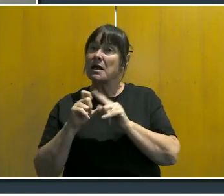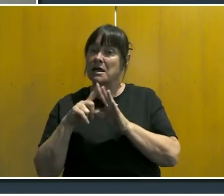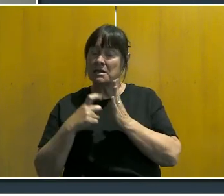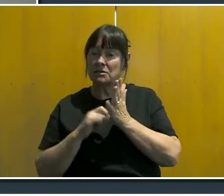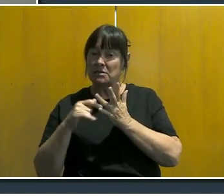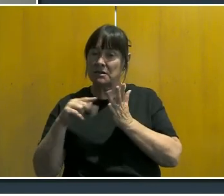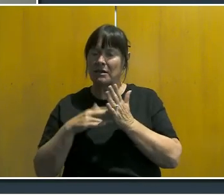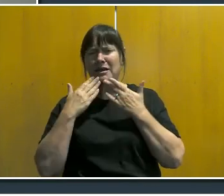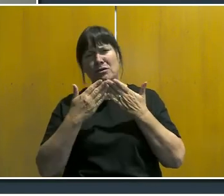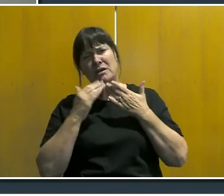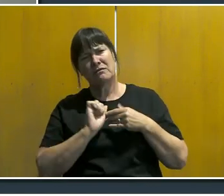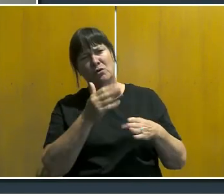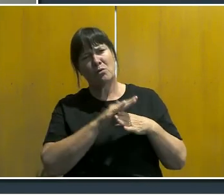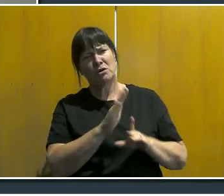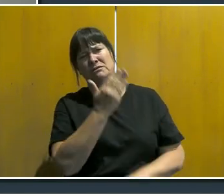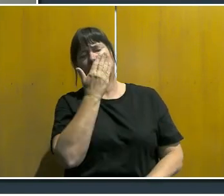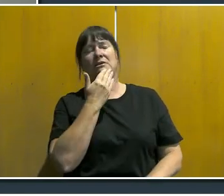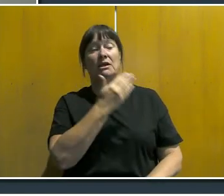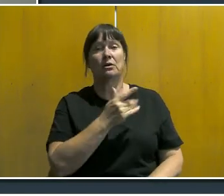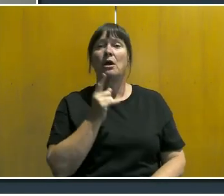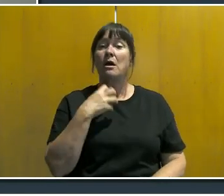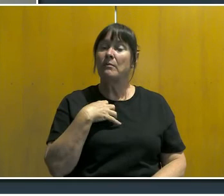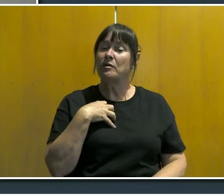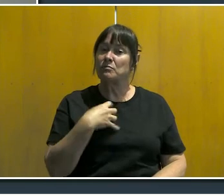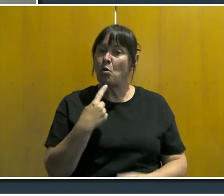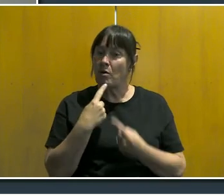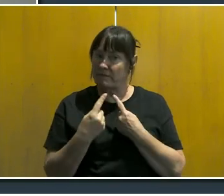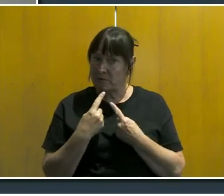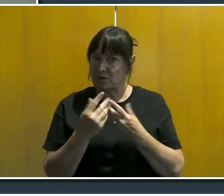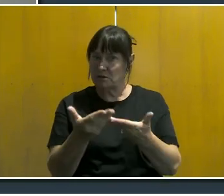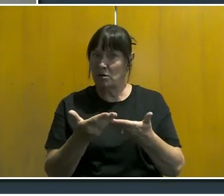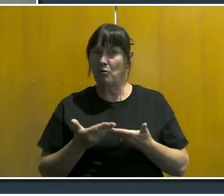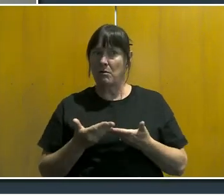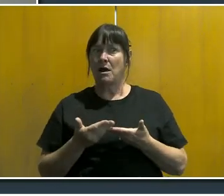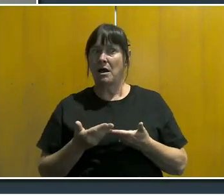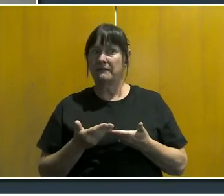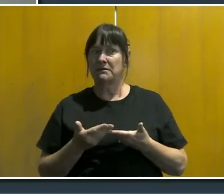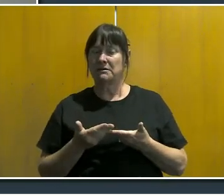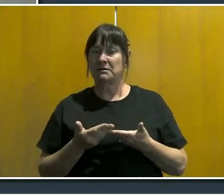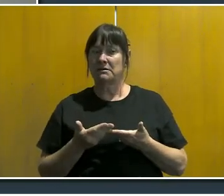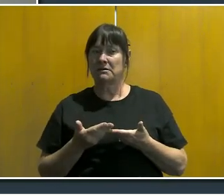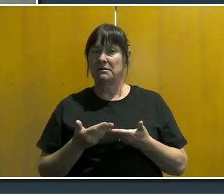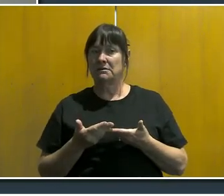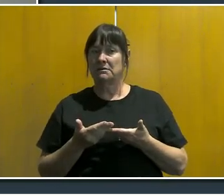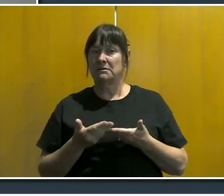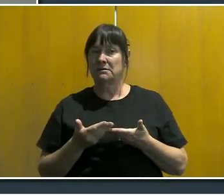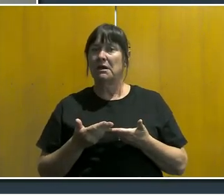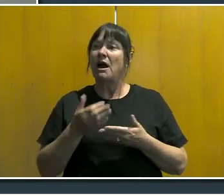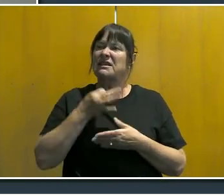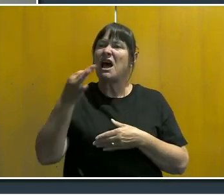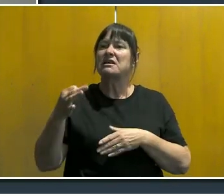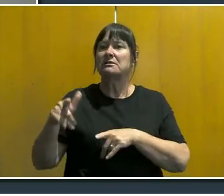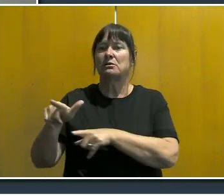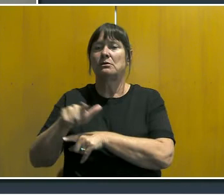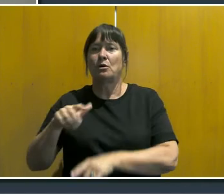appreciate that. There was some more material that came through afterwards, which was subject to a Local Government Act request, and